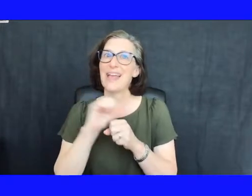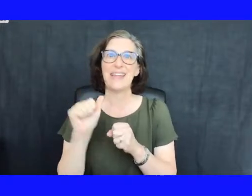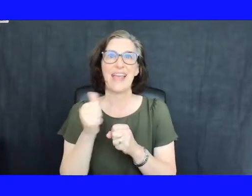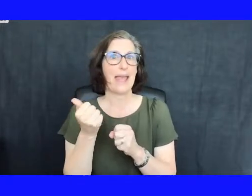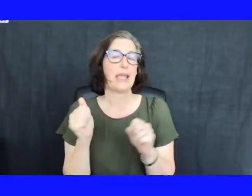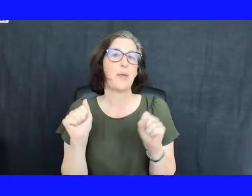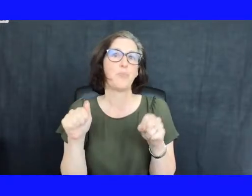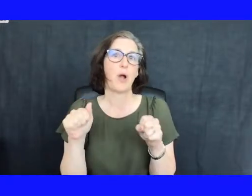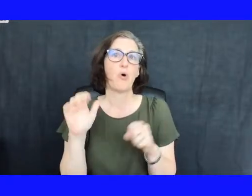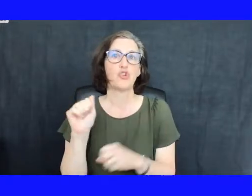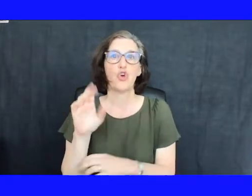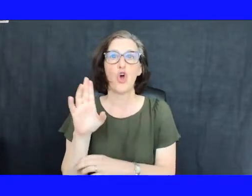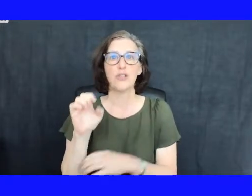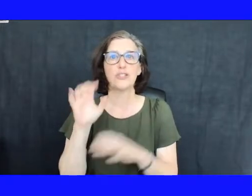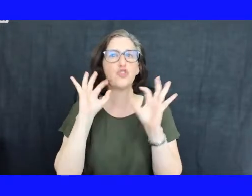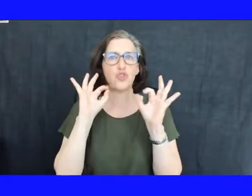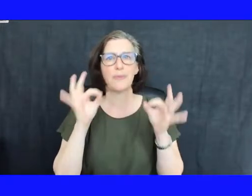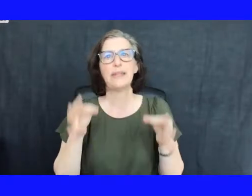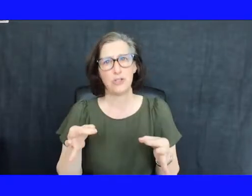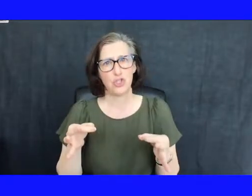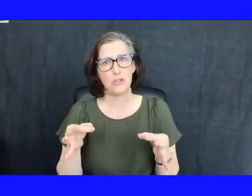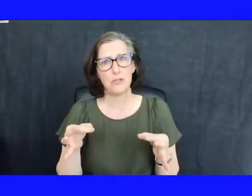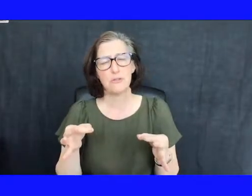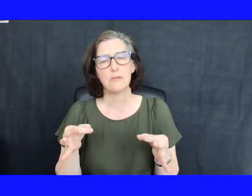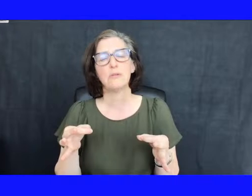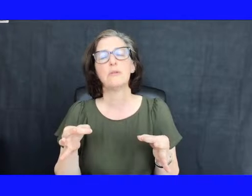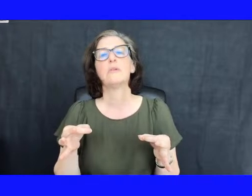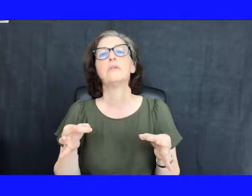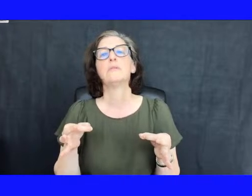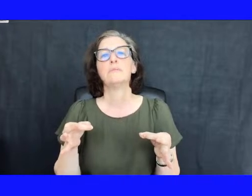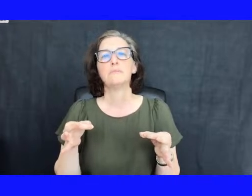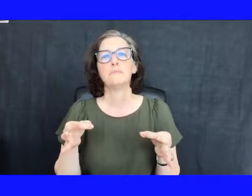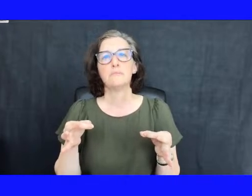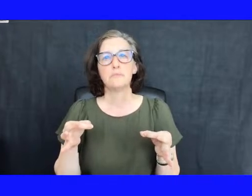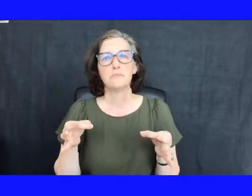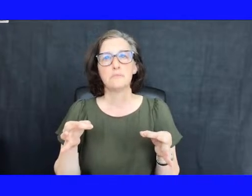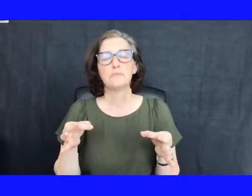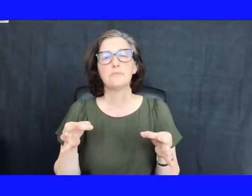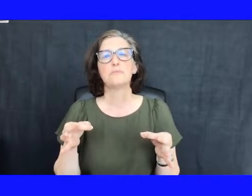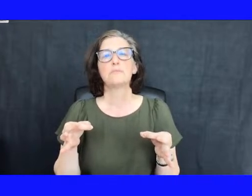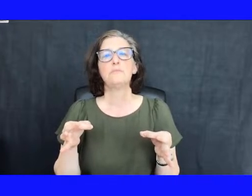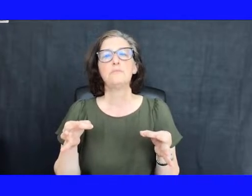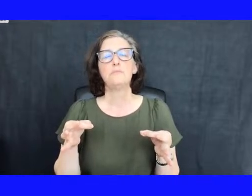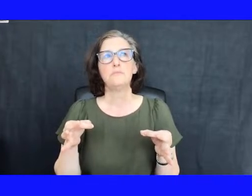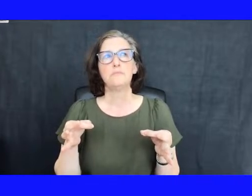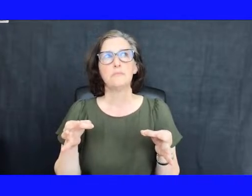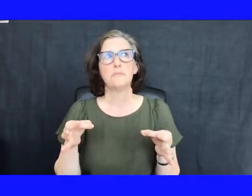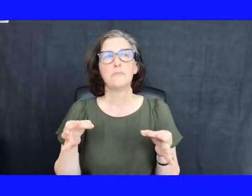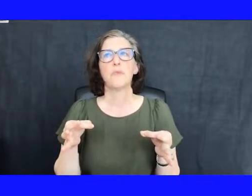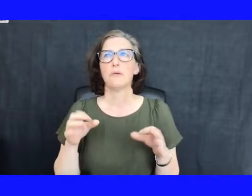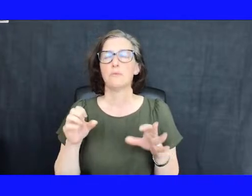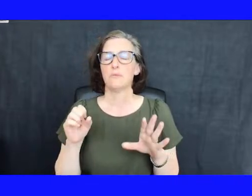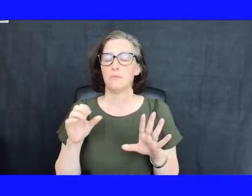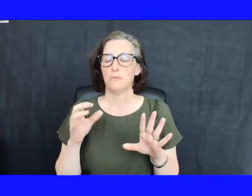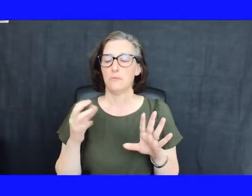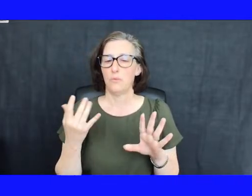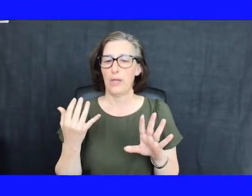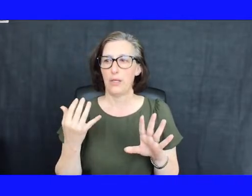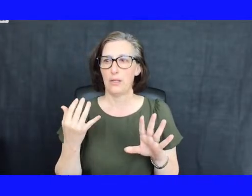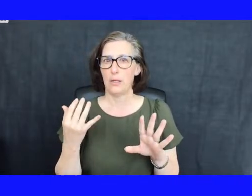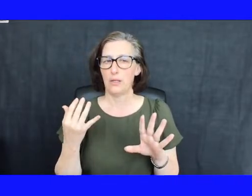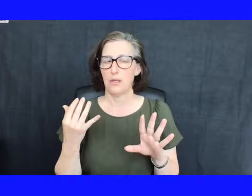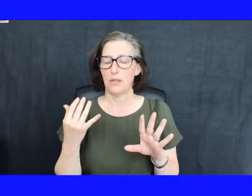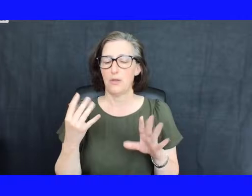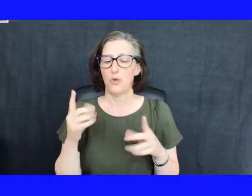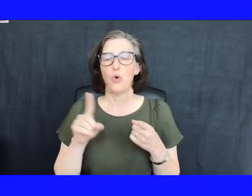is that the City Commission is no longer issuing no probable cause determinations. Rather, they're administratively closing the